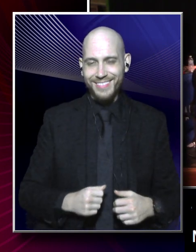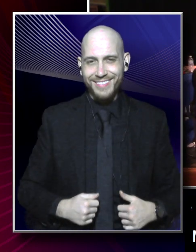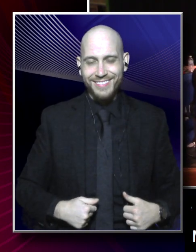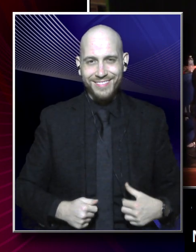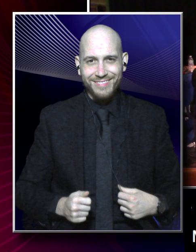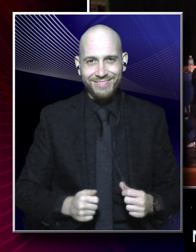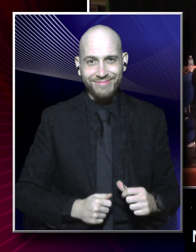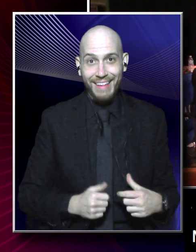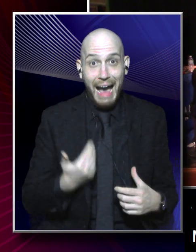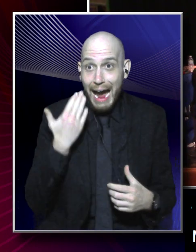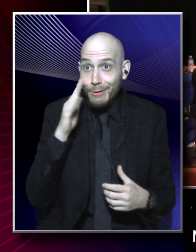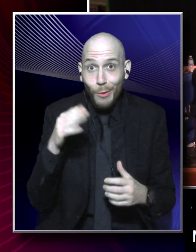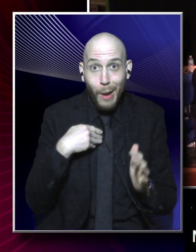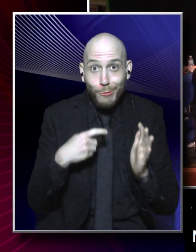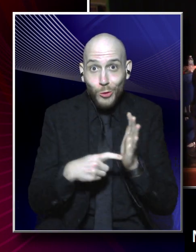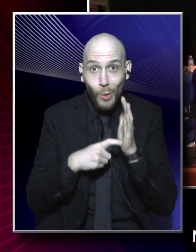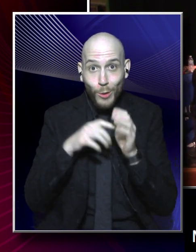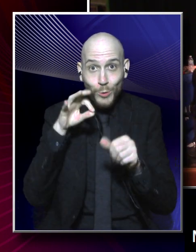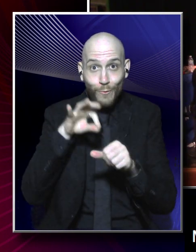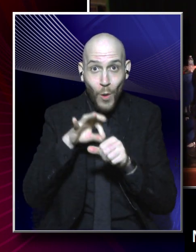I didn't know I had to vote. Dean?